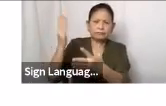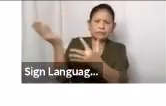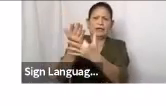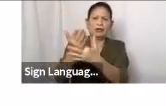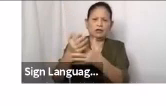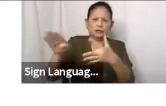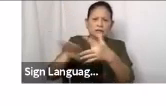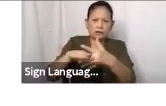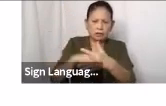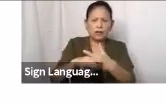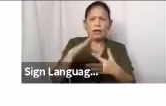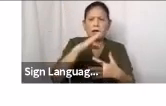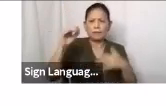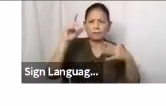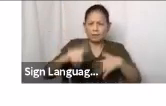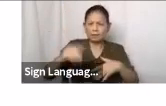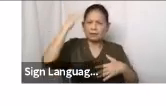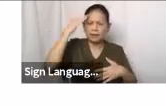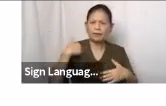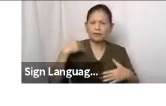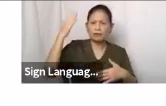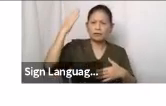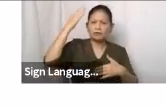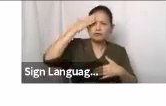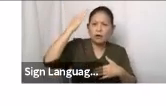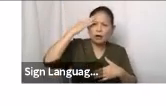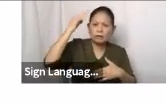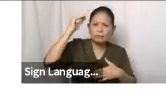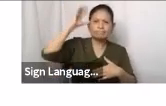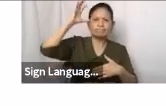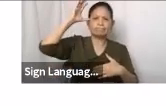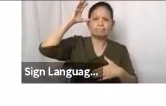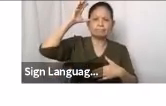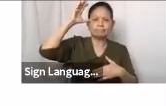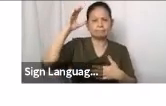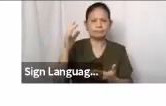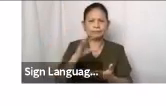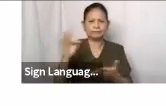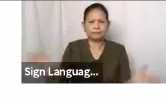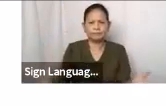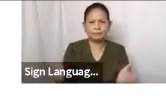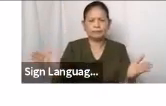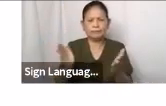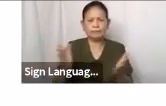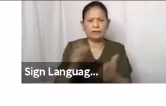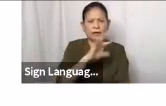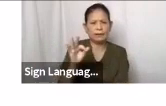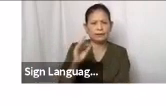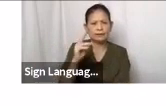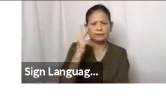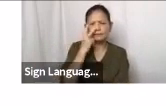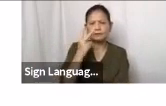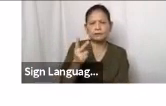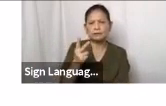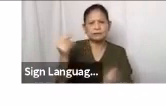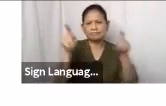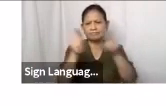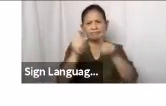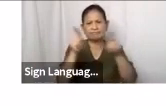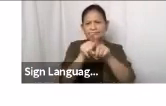knowledge enhancement sessions or counseling awareness sessions. The thing is, when we've seen many of